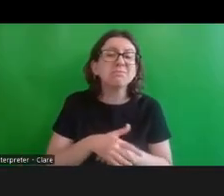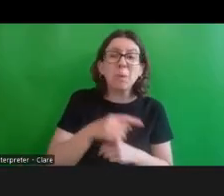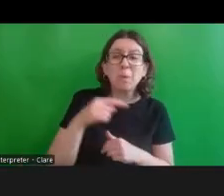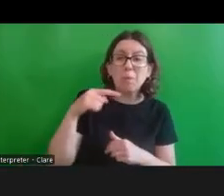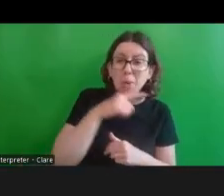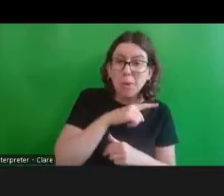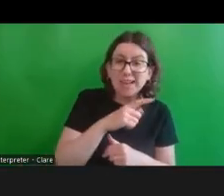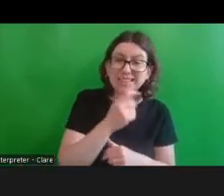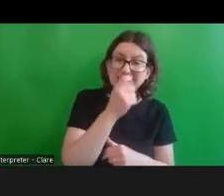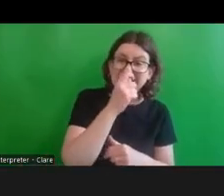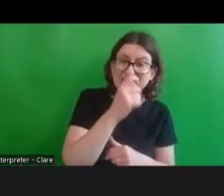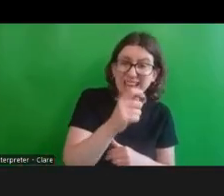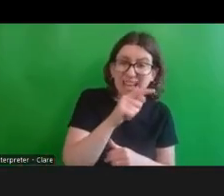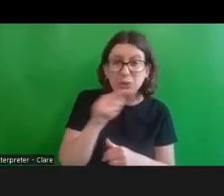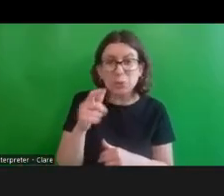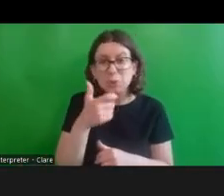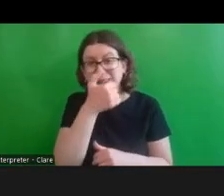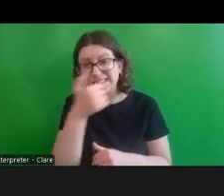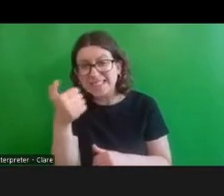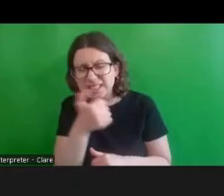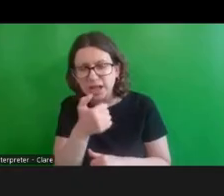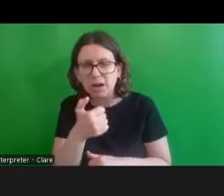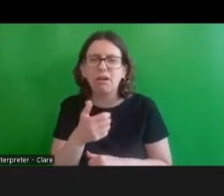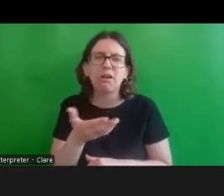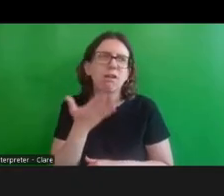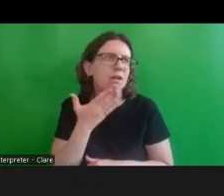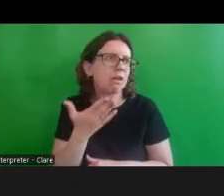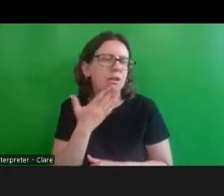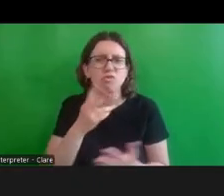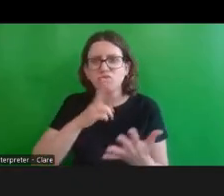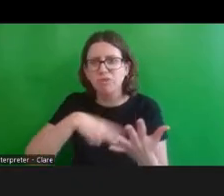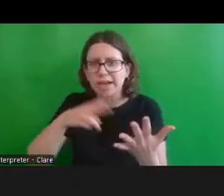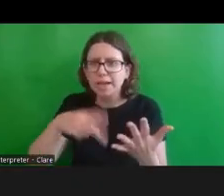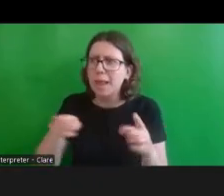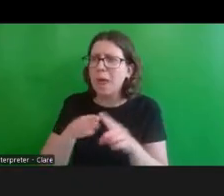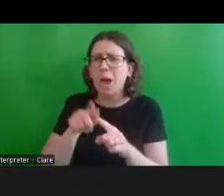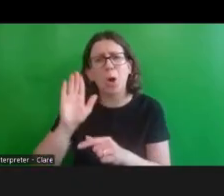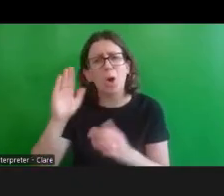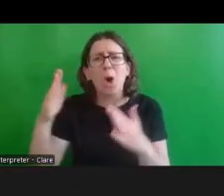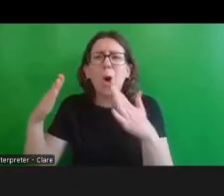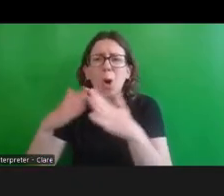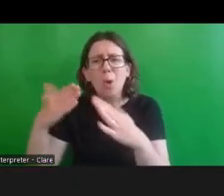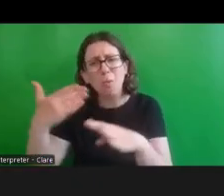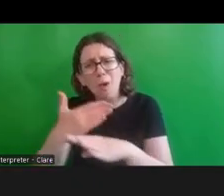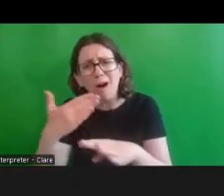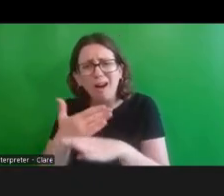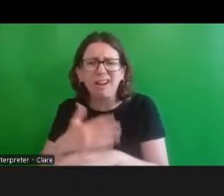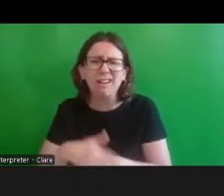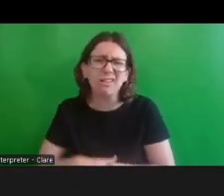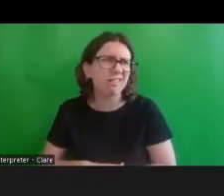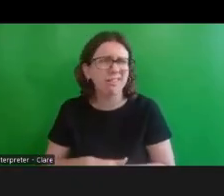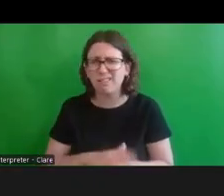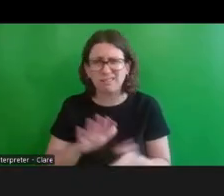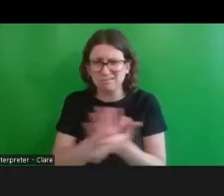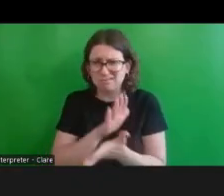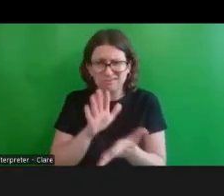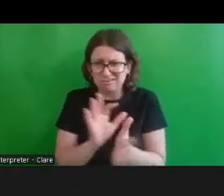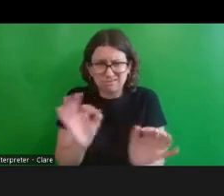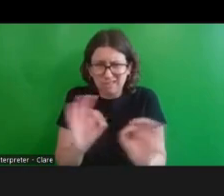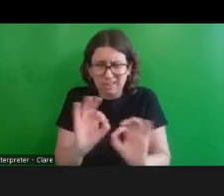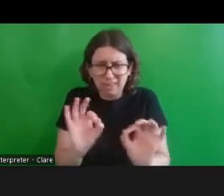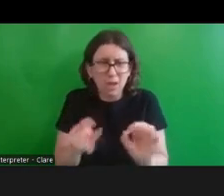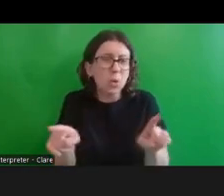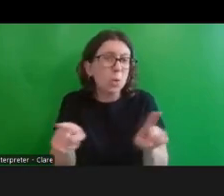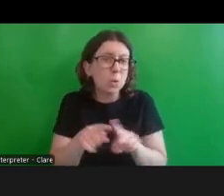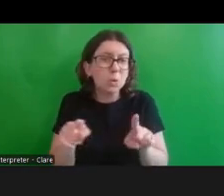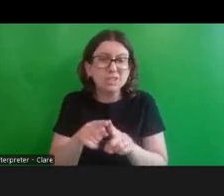something that is being seen as associated with homework rather than joy. And for disadvantaged families, again, a pressure around obligation in